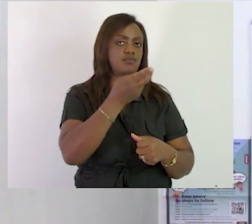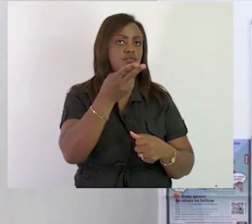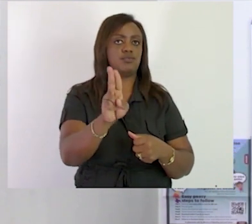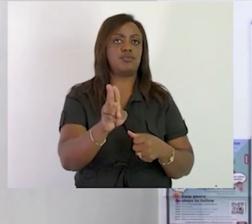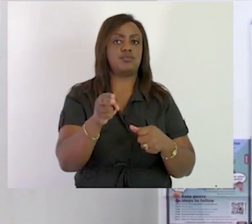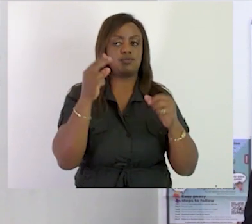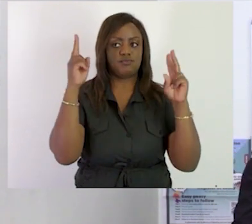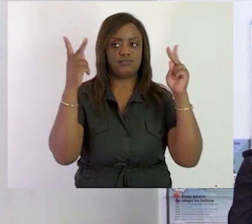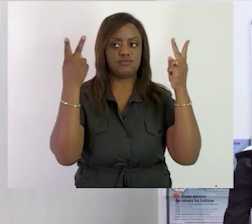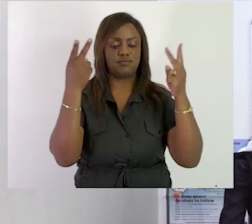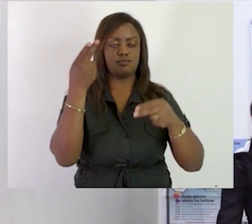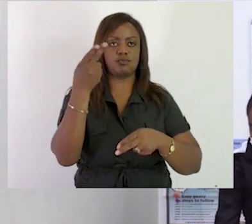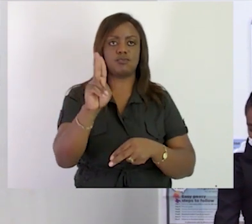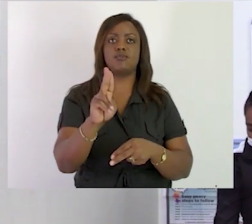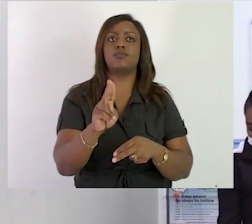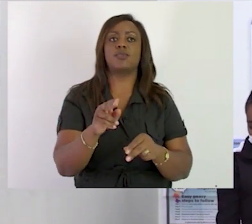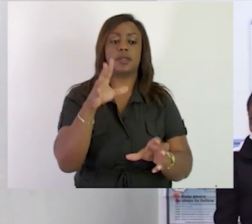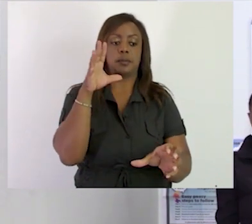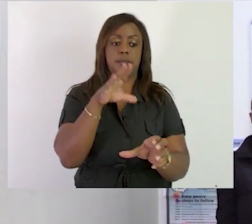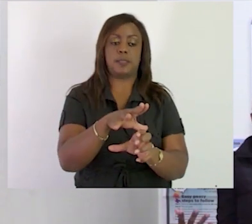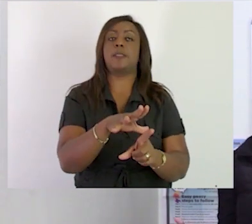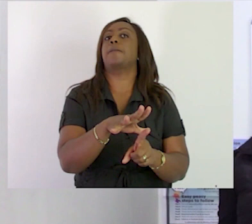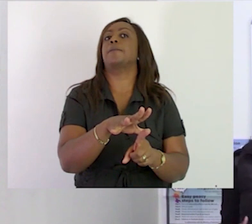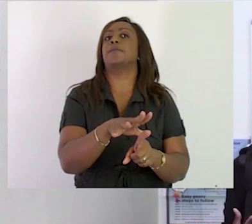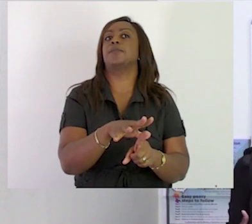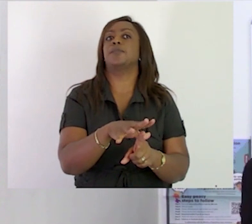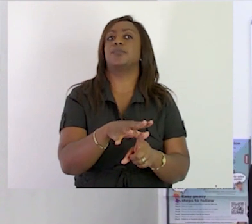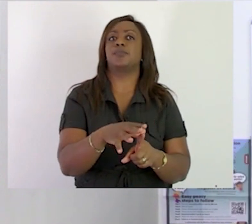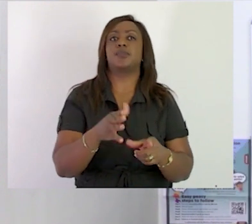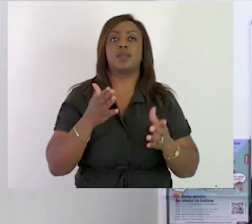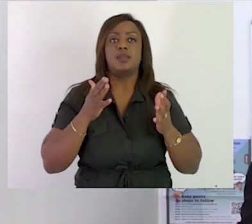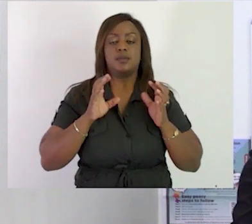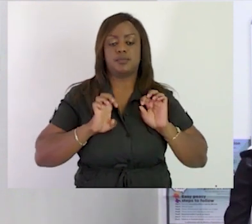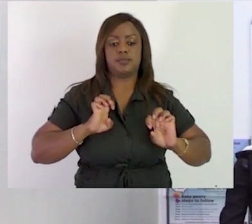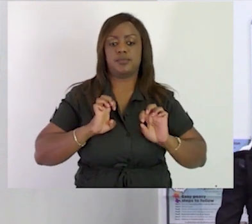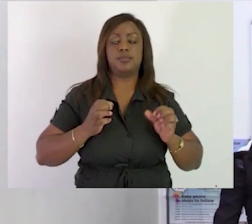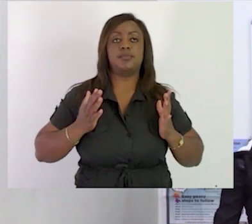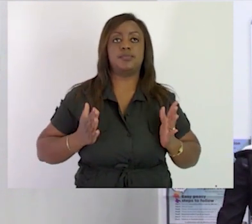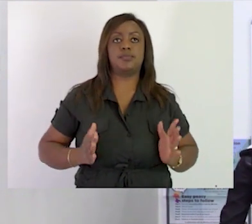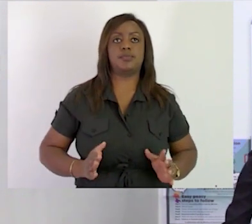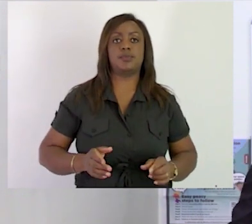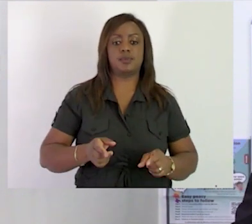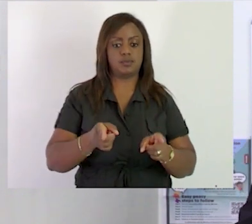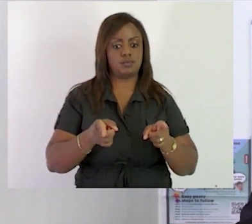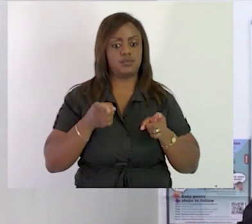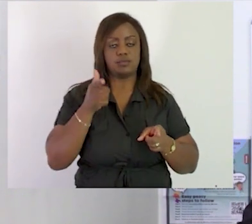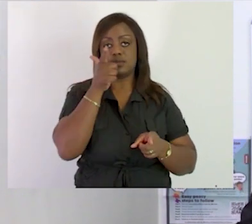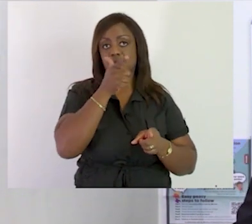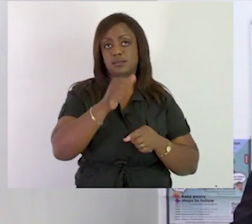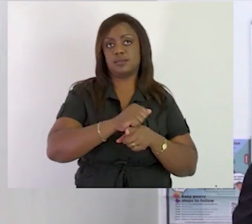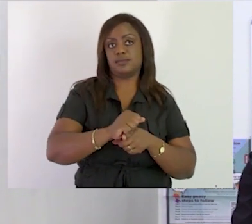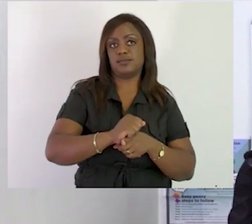sex workers. The impacts, or be it physical or emotional, of the risky sexual practices on the